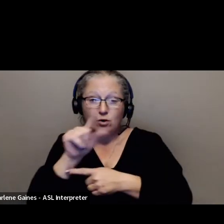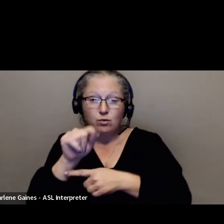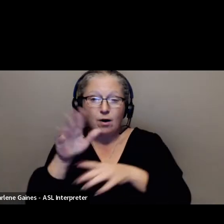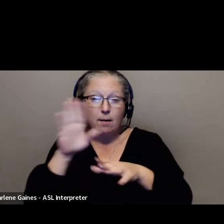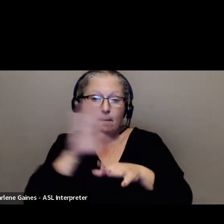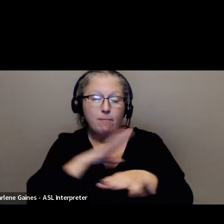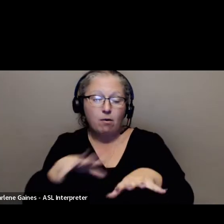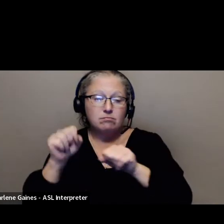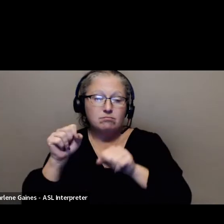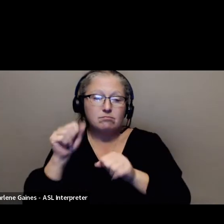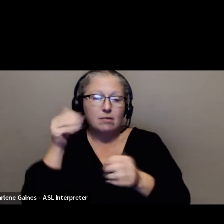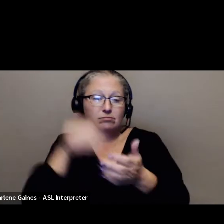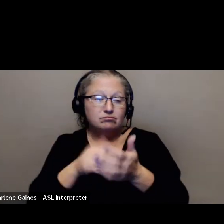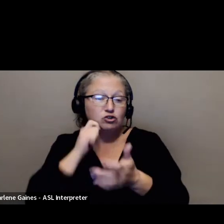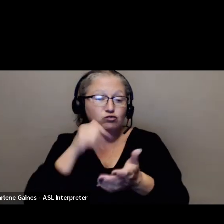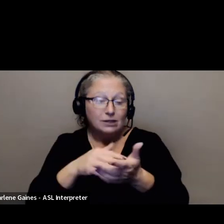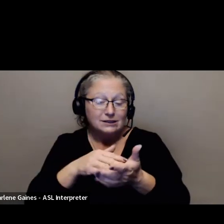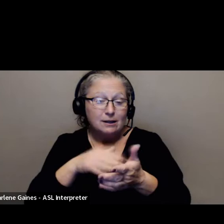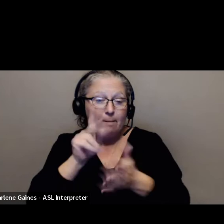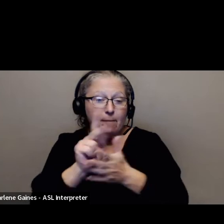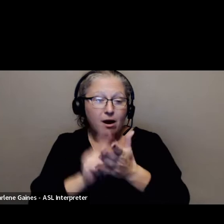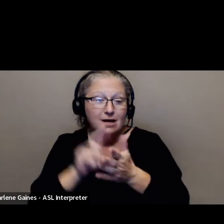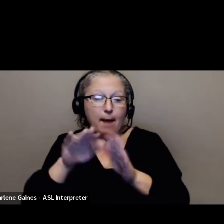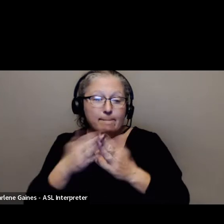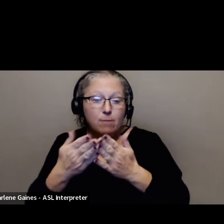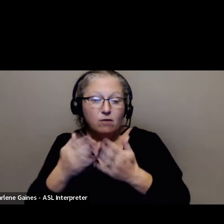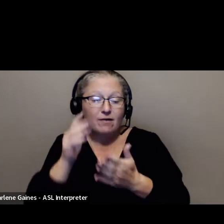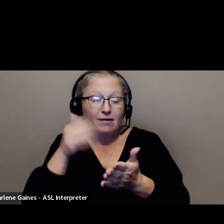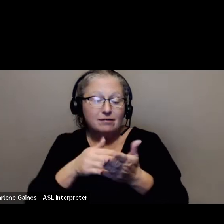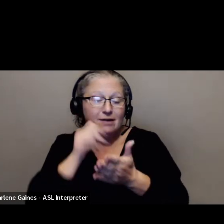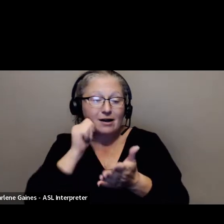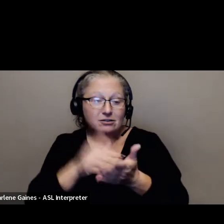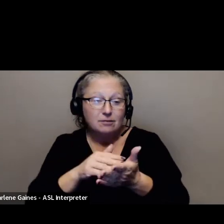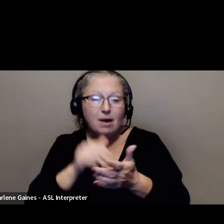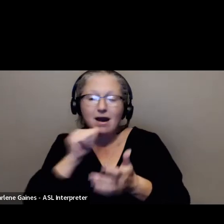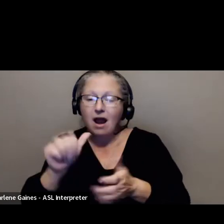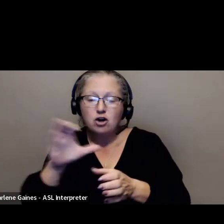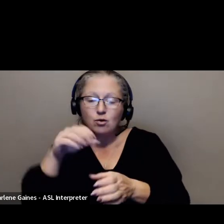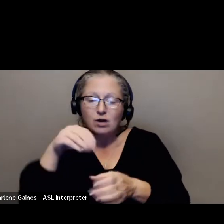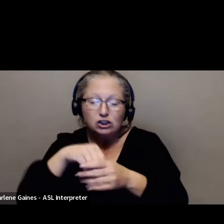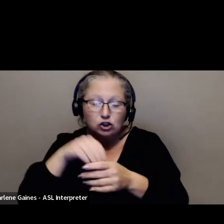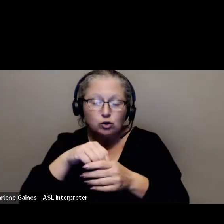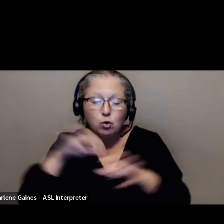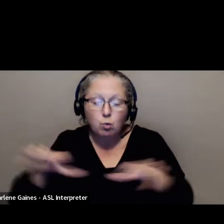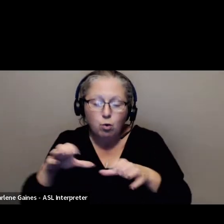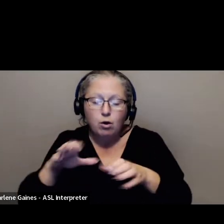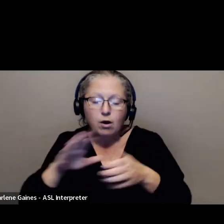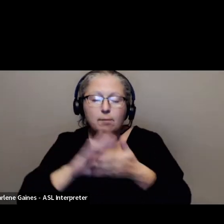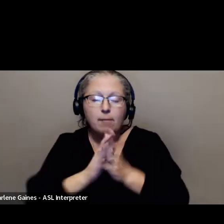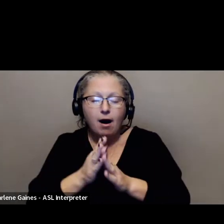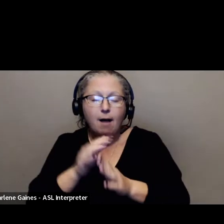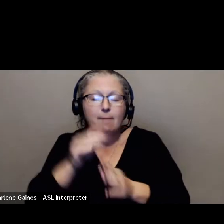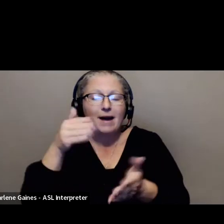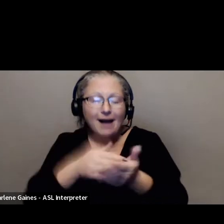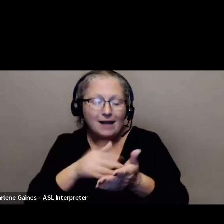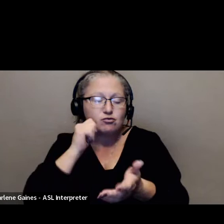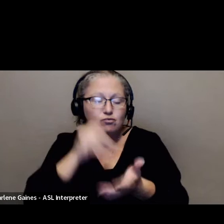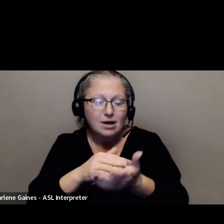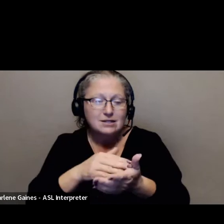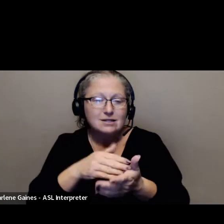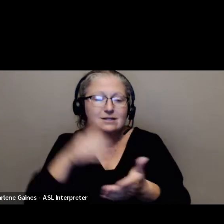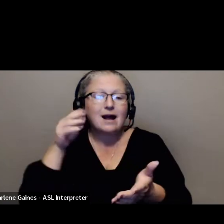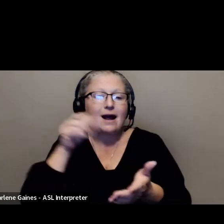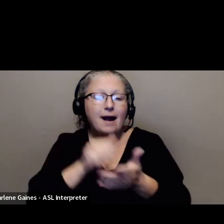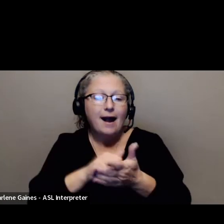an anti-racism policy and adopted books on anti-racism without actually doing the internal and collective work of being anti-racist, of being anti-white